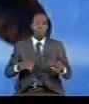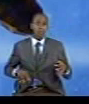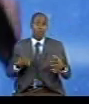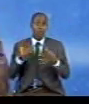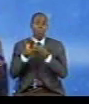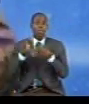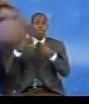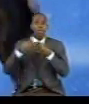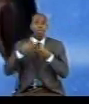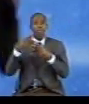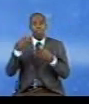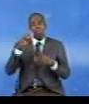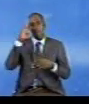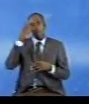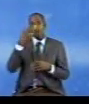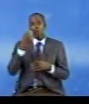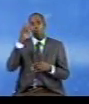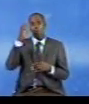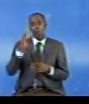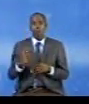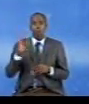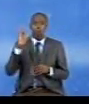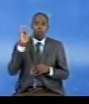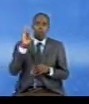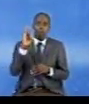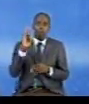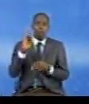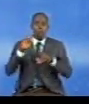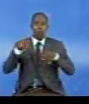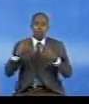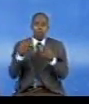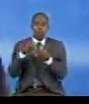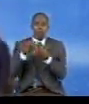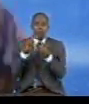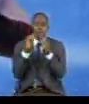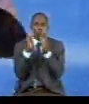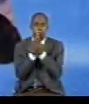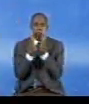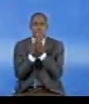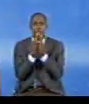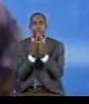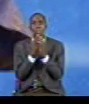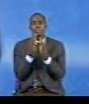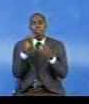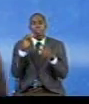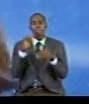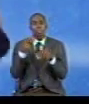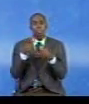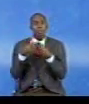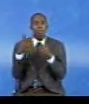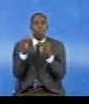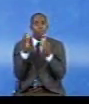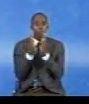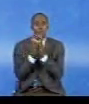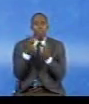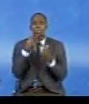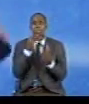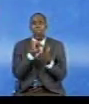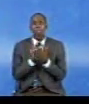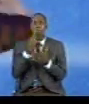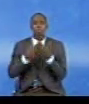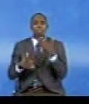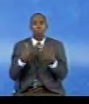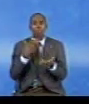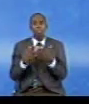God preached, he went into prayer. And after the prayer, he was praying that whatever may be the problem in